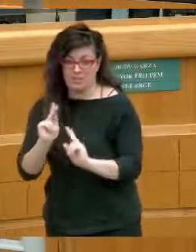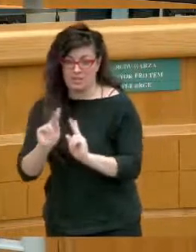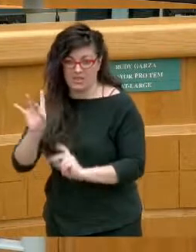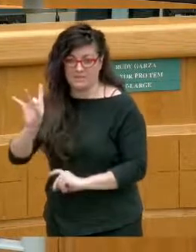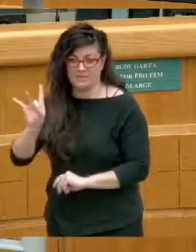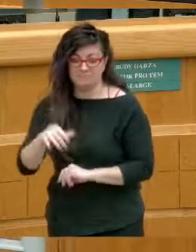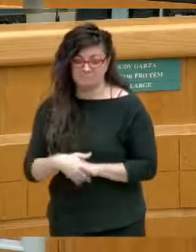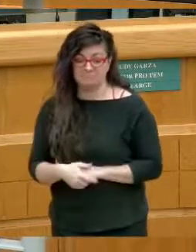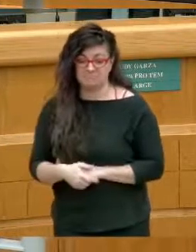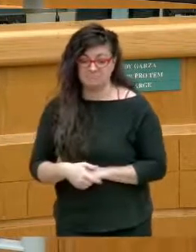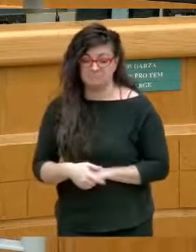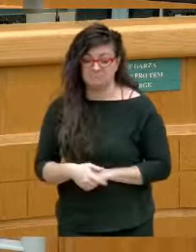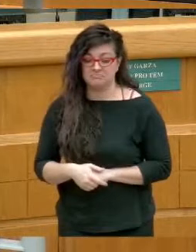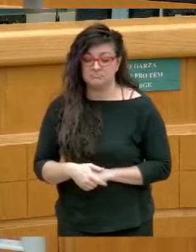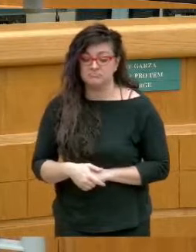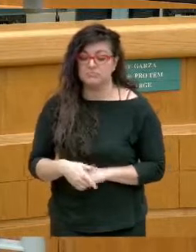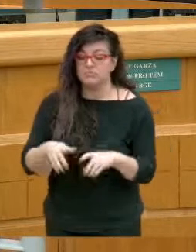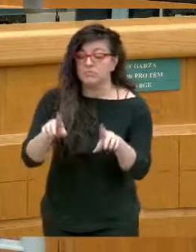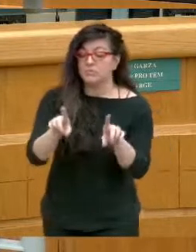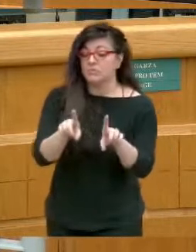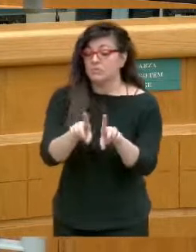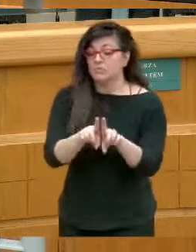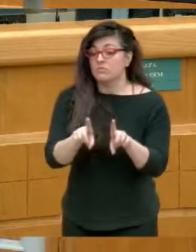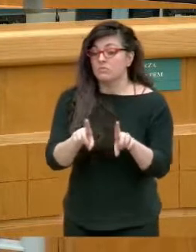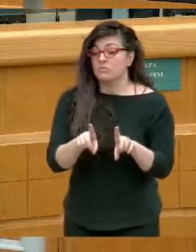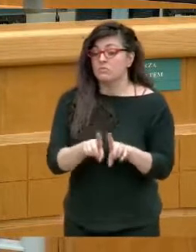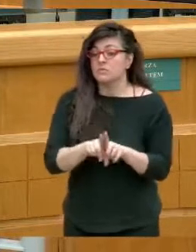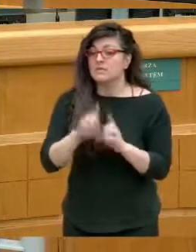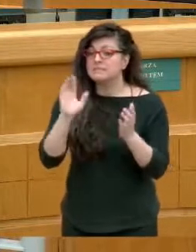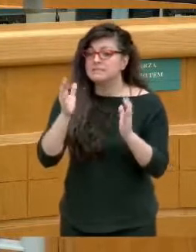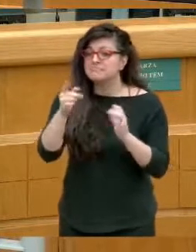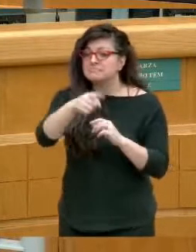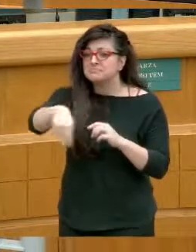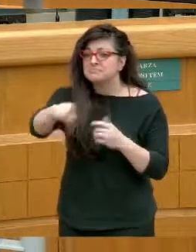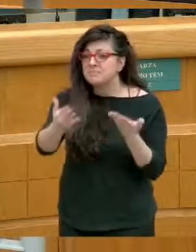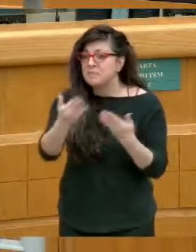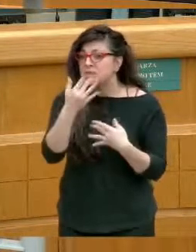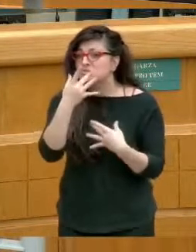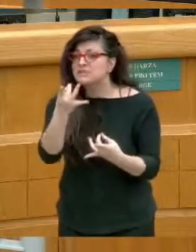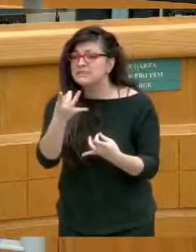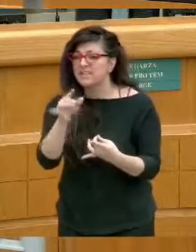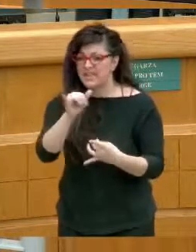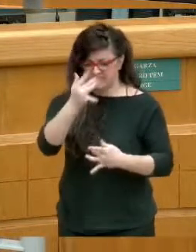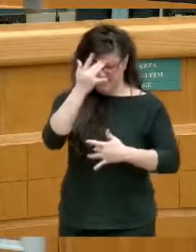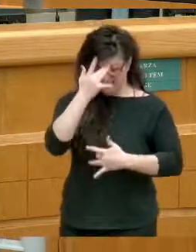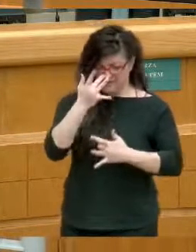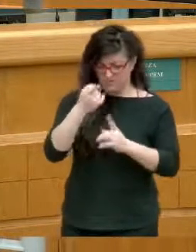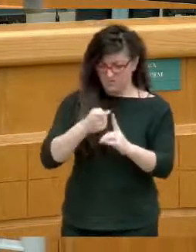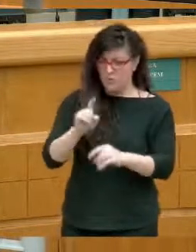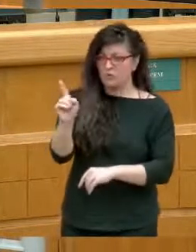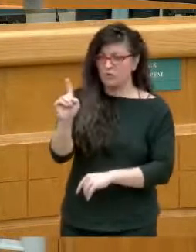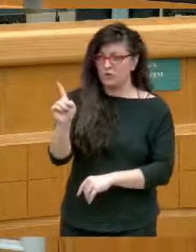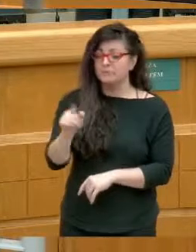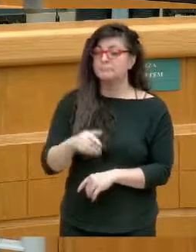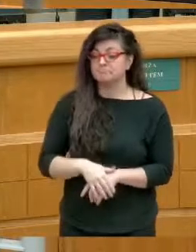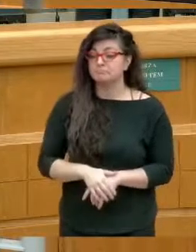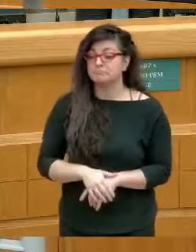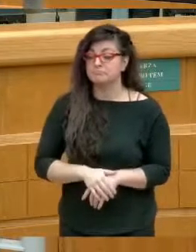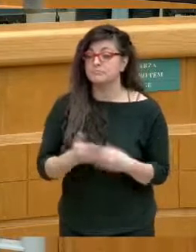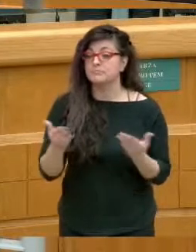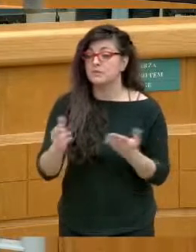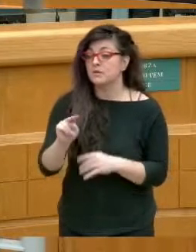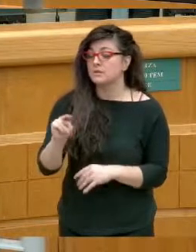And then the community is interested as to where did the cases come from? We in Nueces County